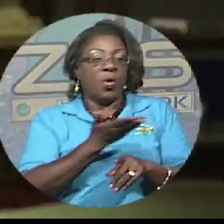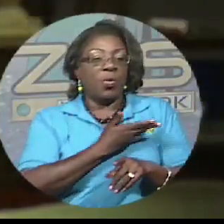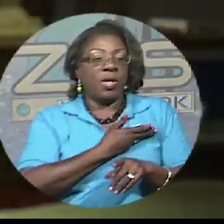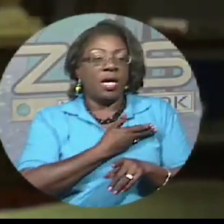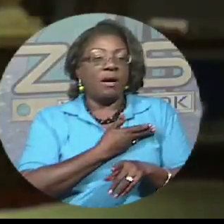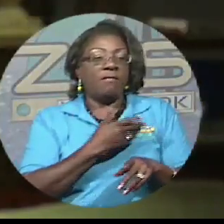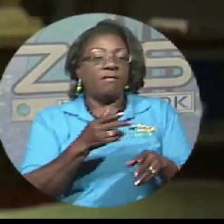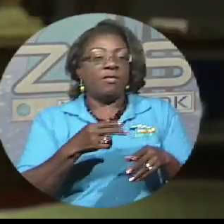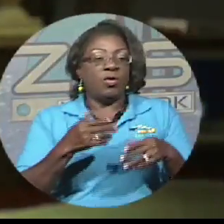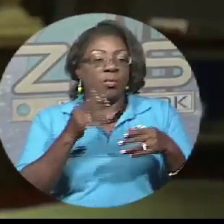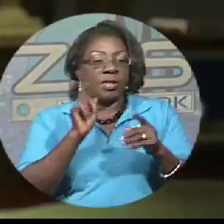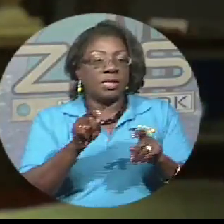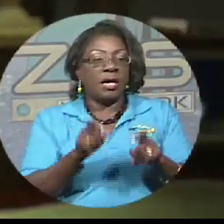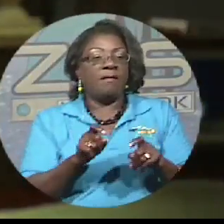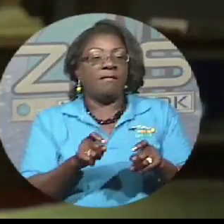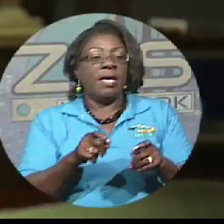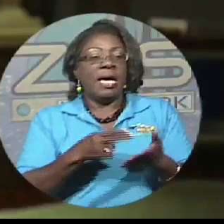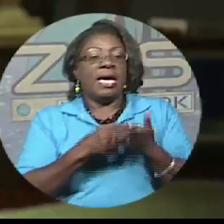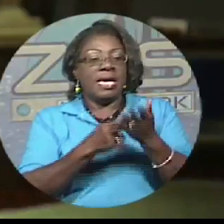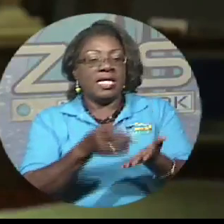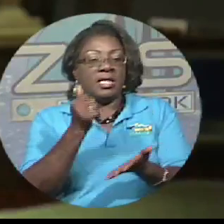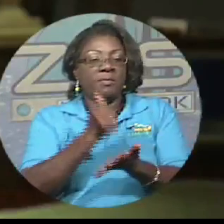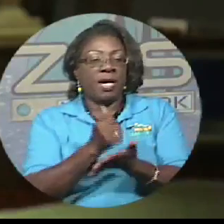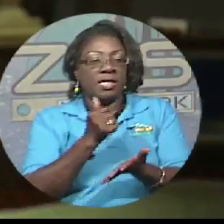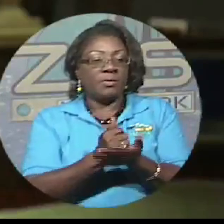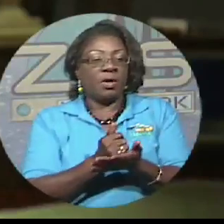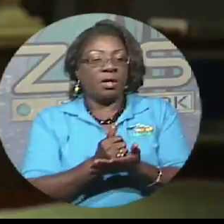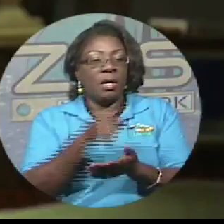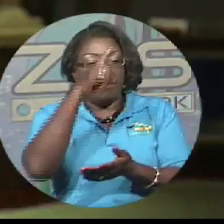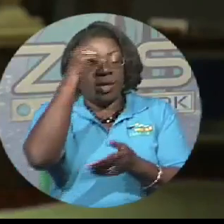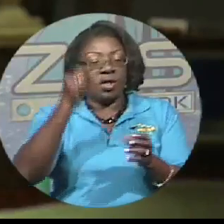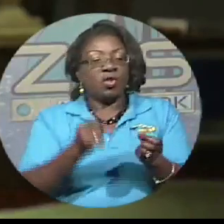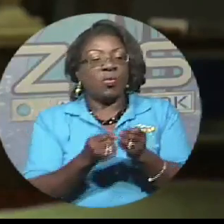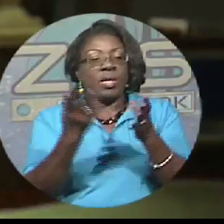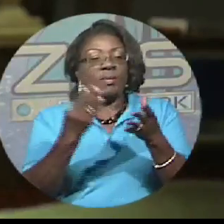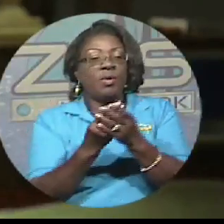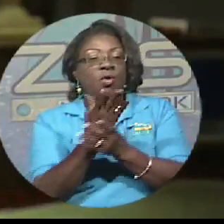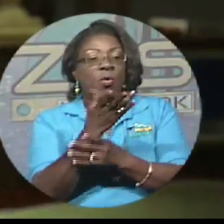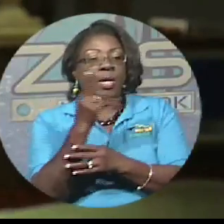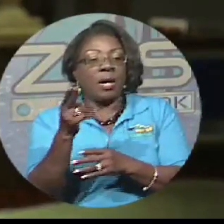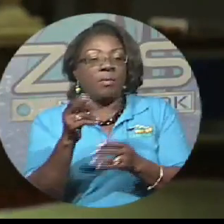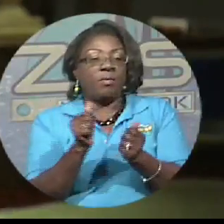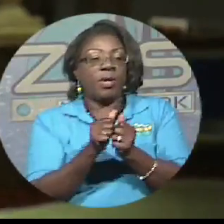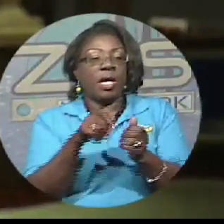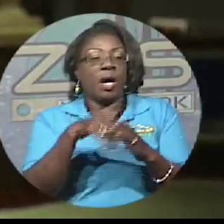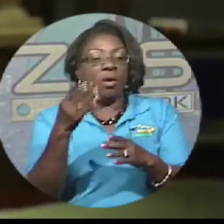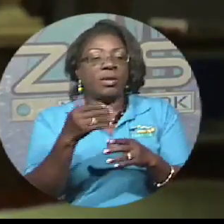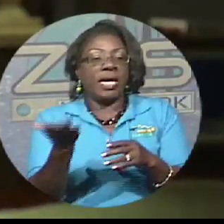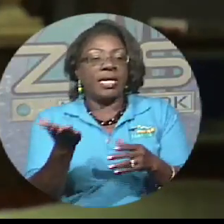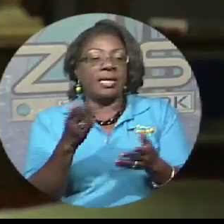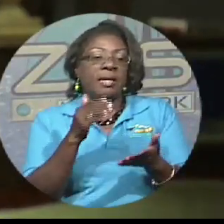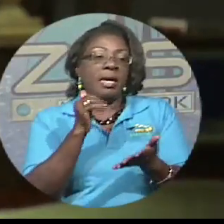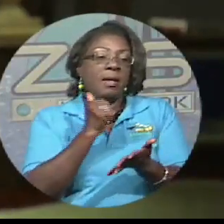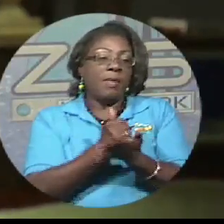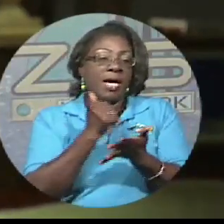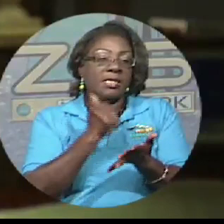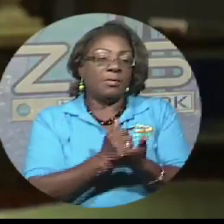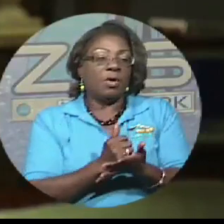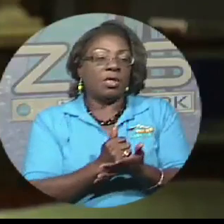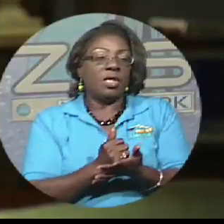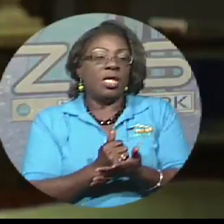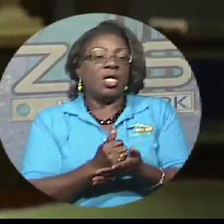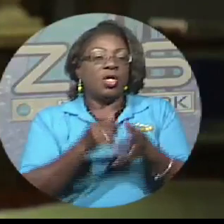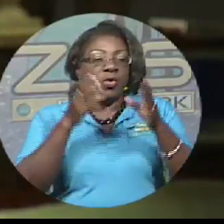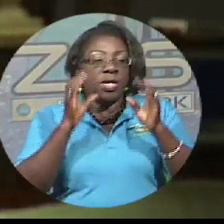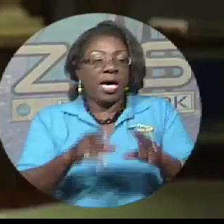Haitian passport, because too many people are just growing up without any documentation and then saying, hey, I can't travel, and so on and so on. It's not true that you